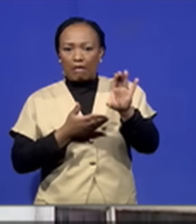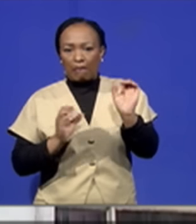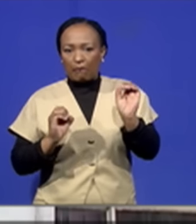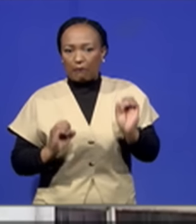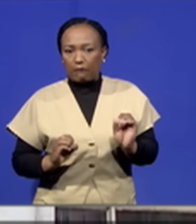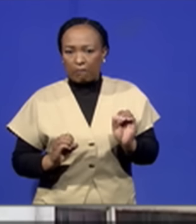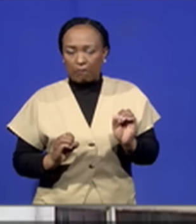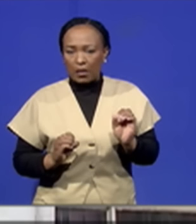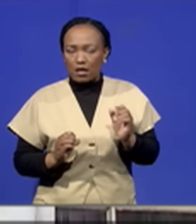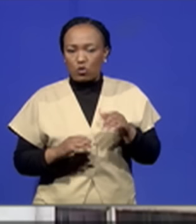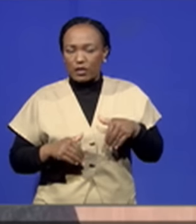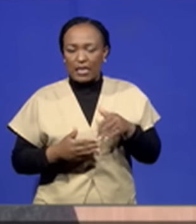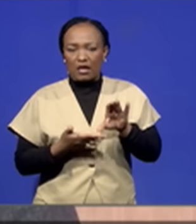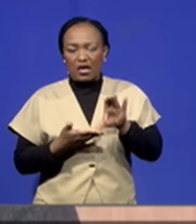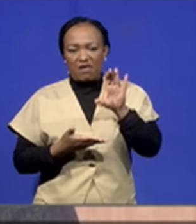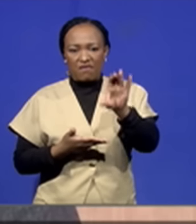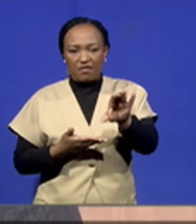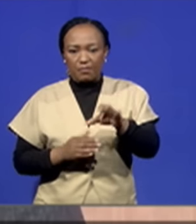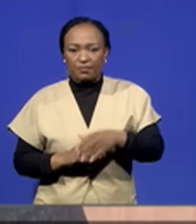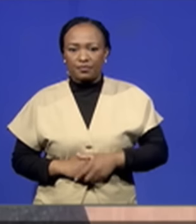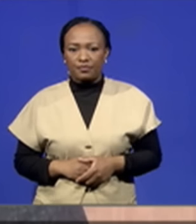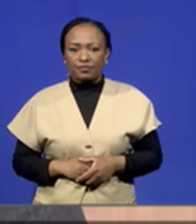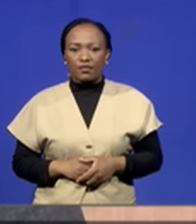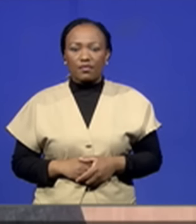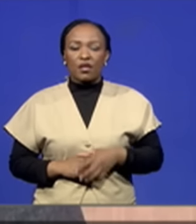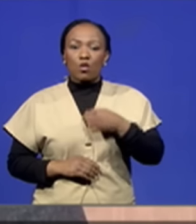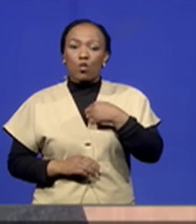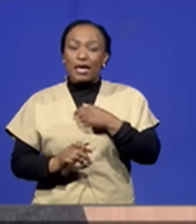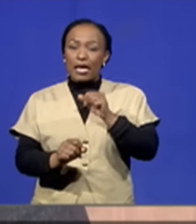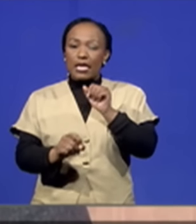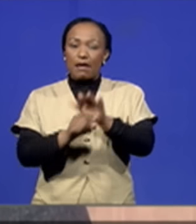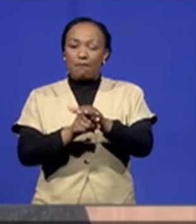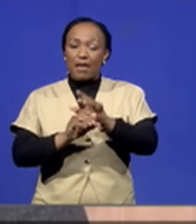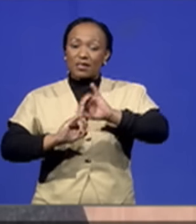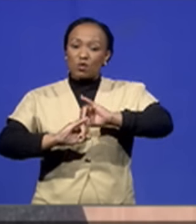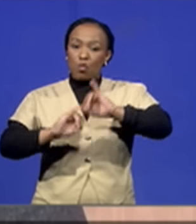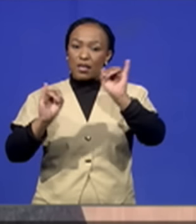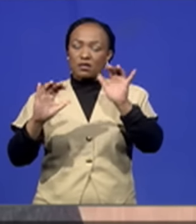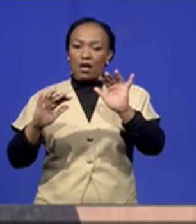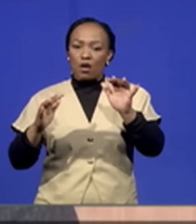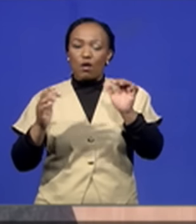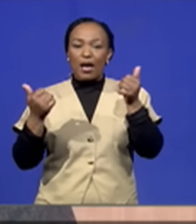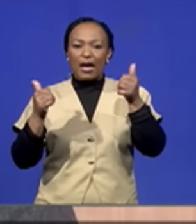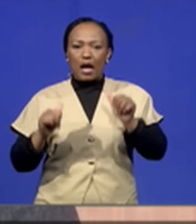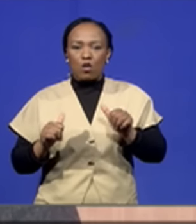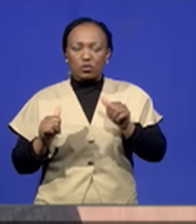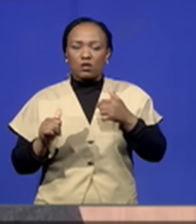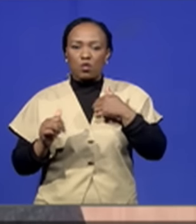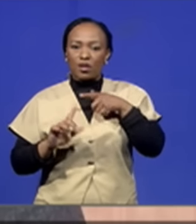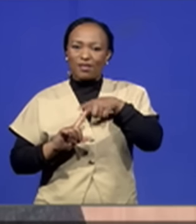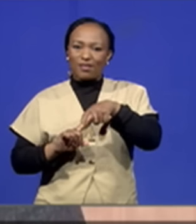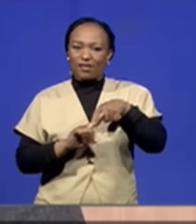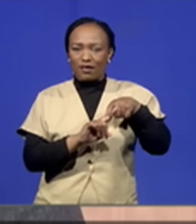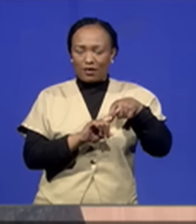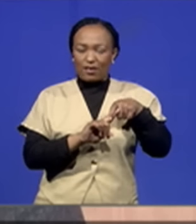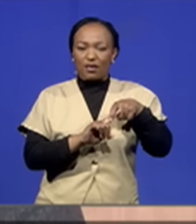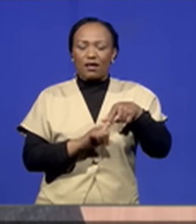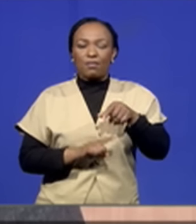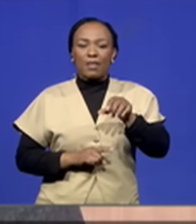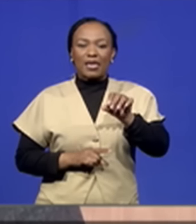lekanang. What hit the most hard on us was the situation when our account got attached by Centlec